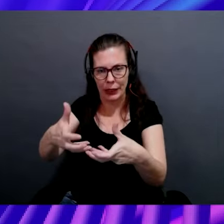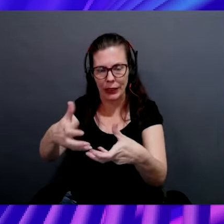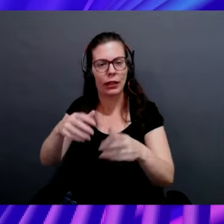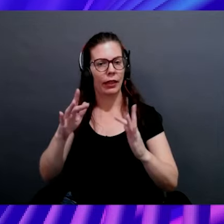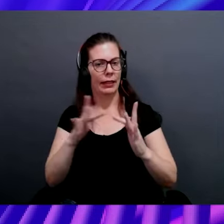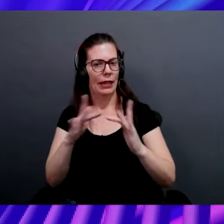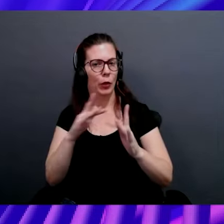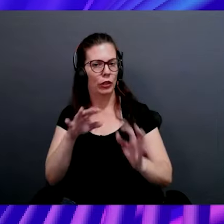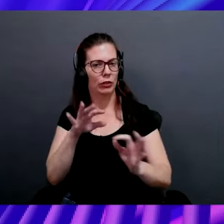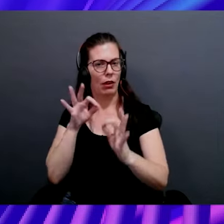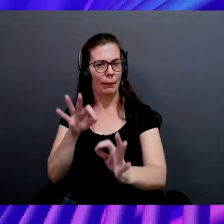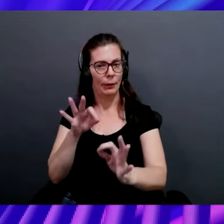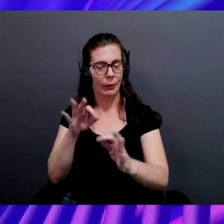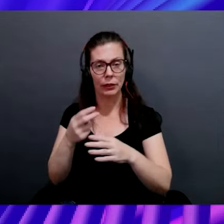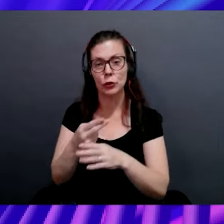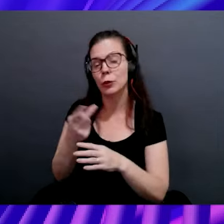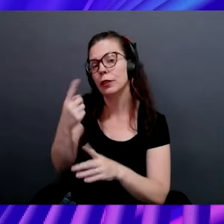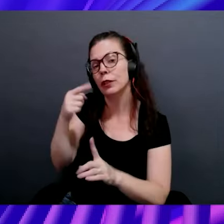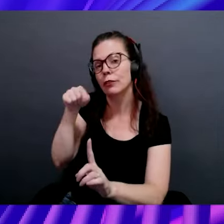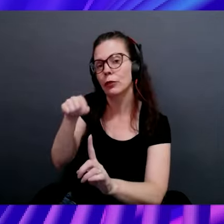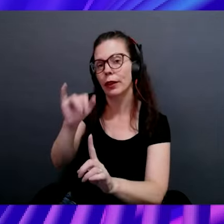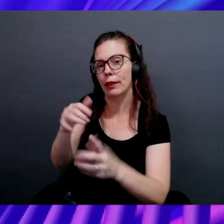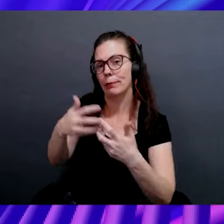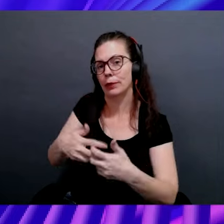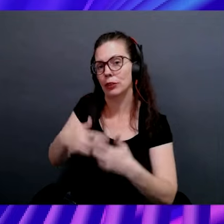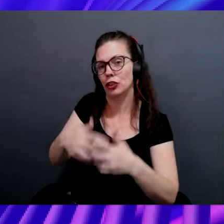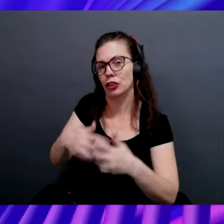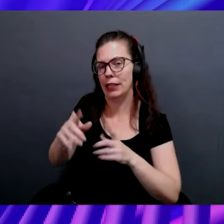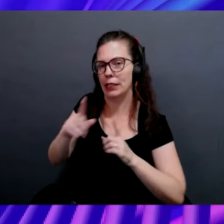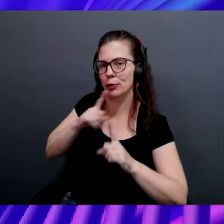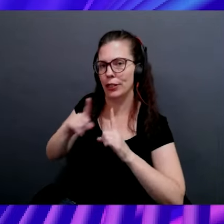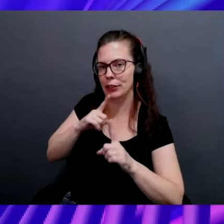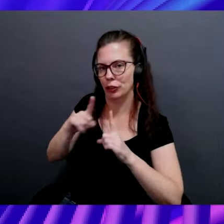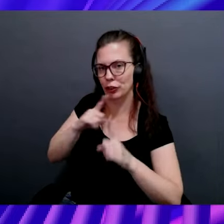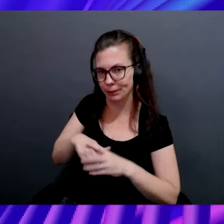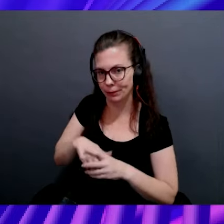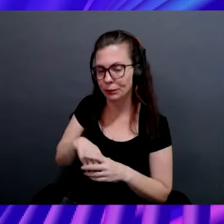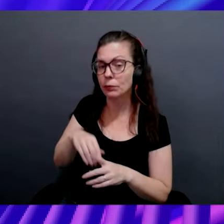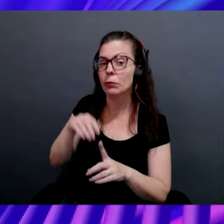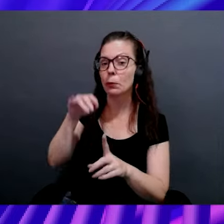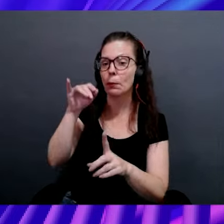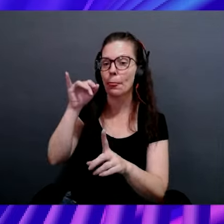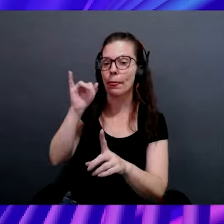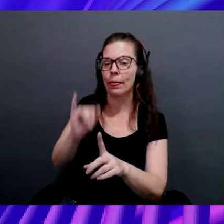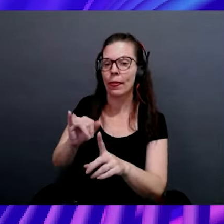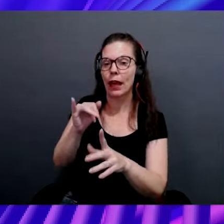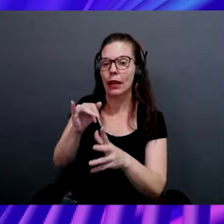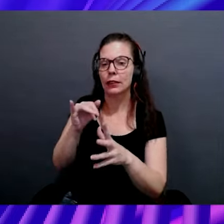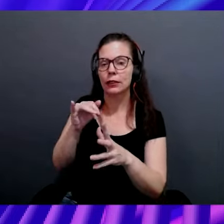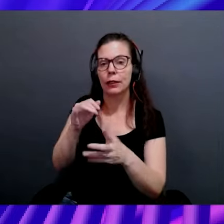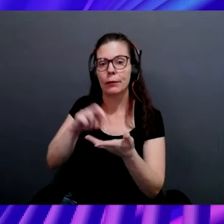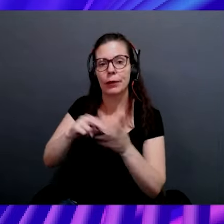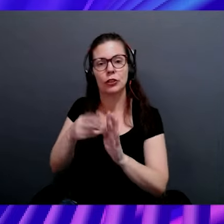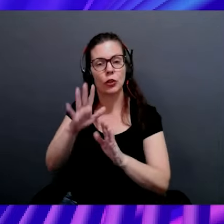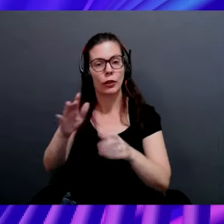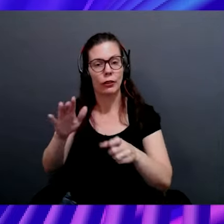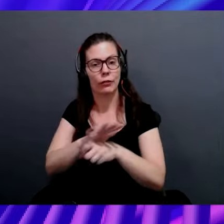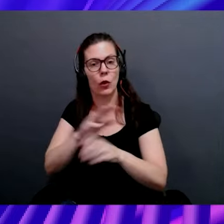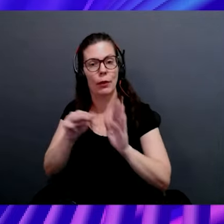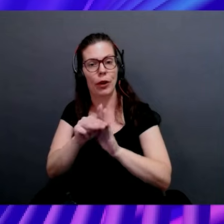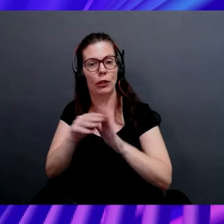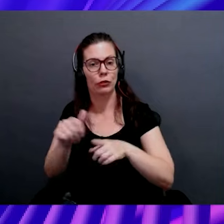that is used for the machine intercommunications, and that actually makes your entire model training process much